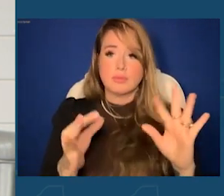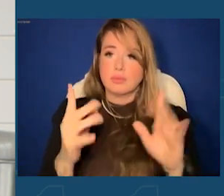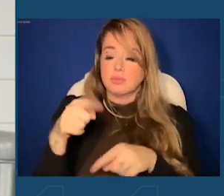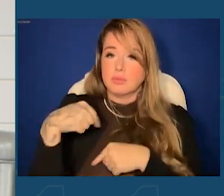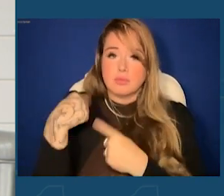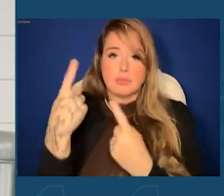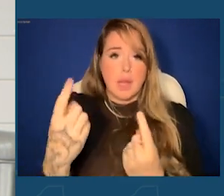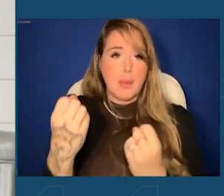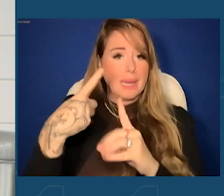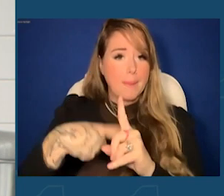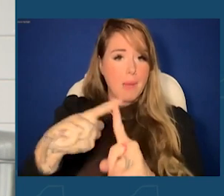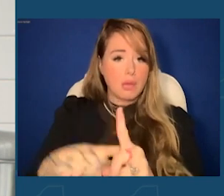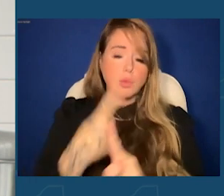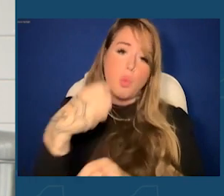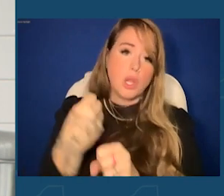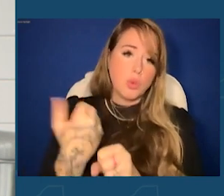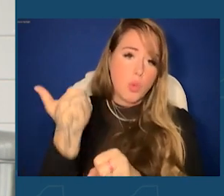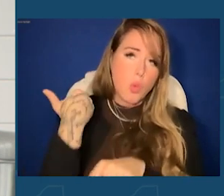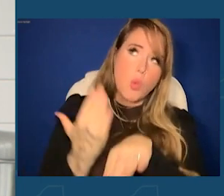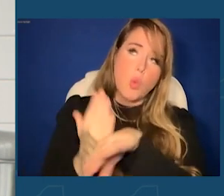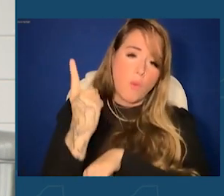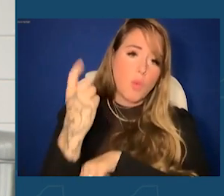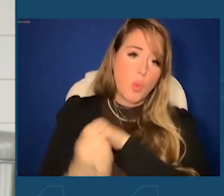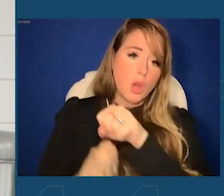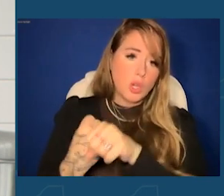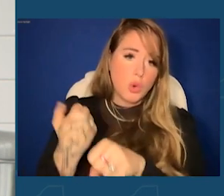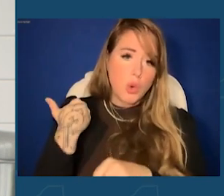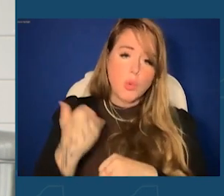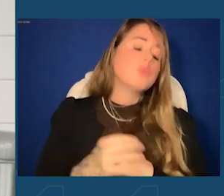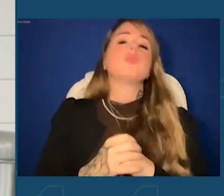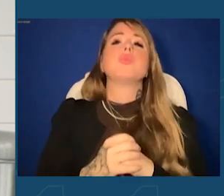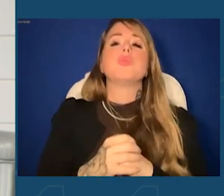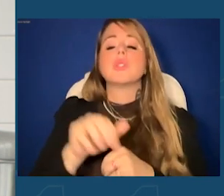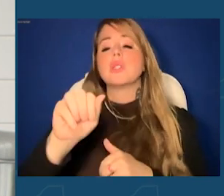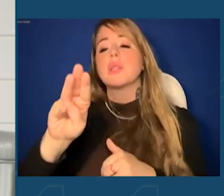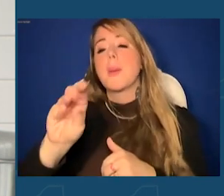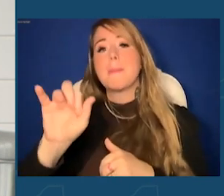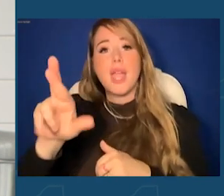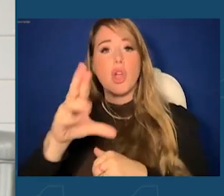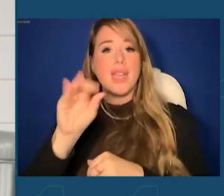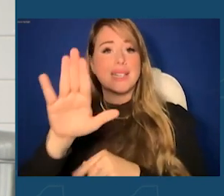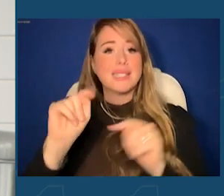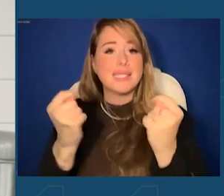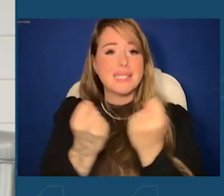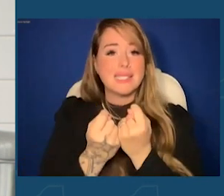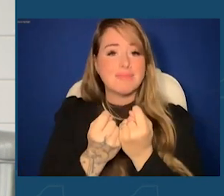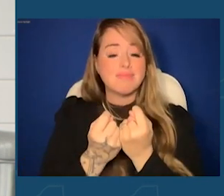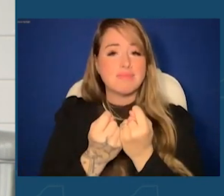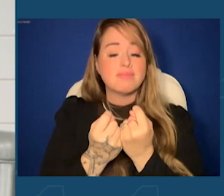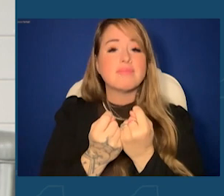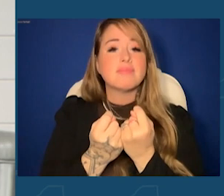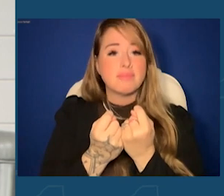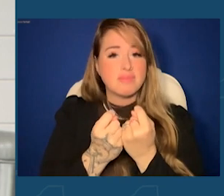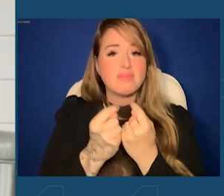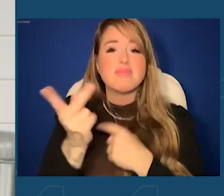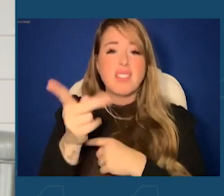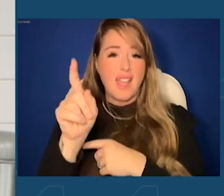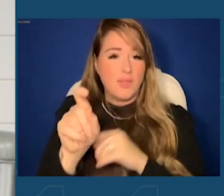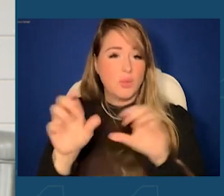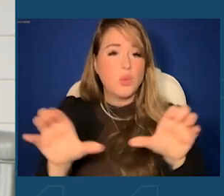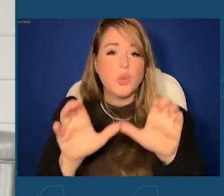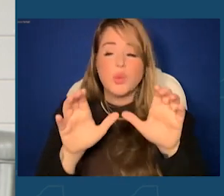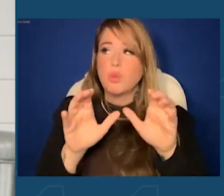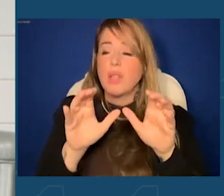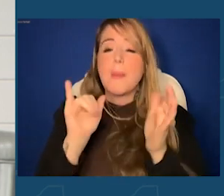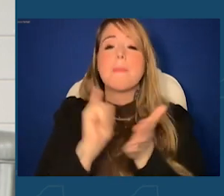months, a year ago, longer than a year ago, the mayor and his team have been asked to do the impossible. But he